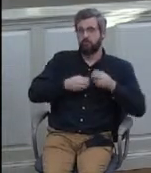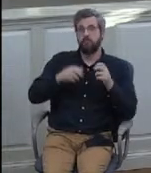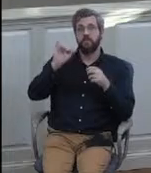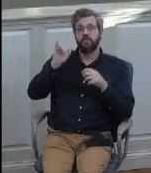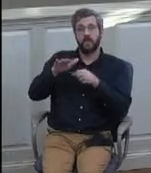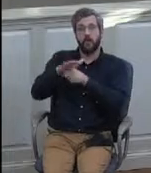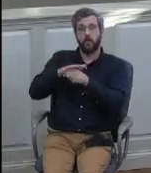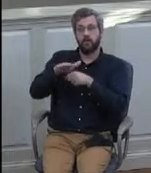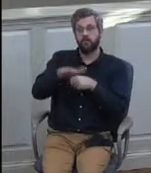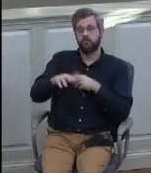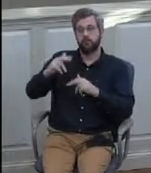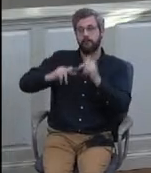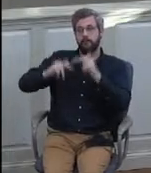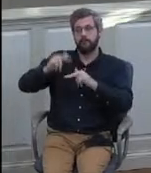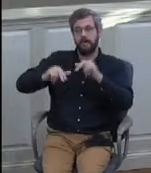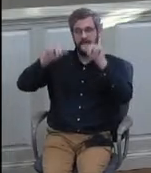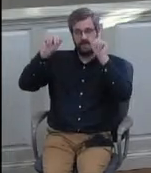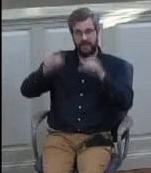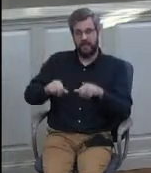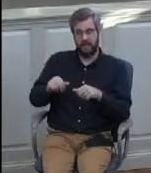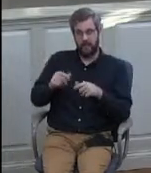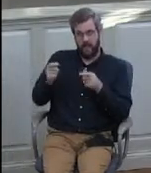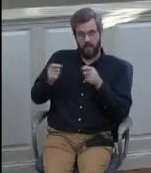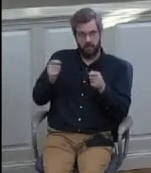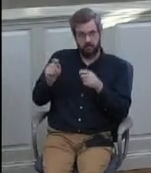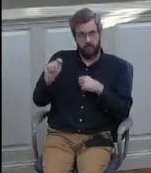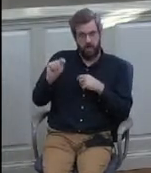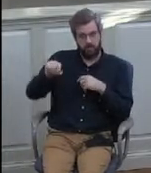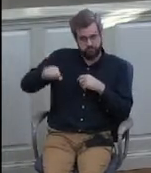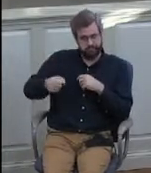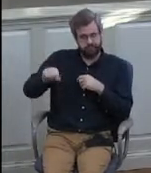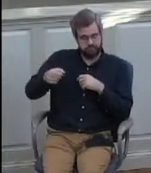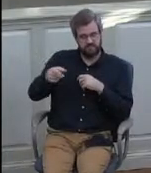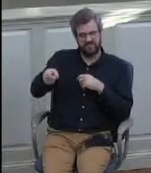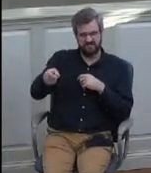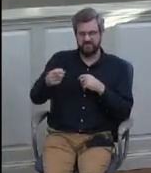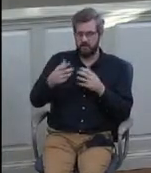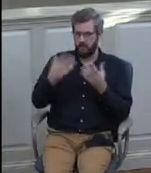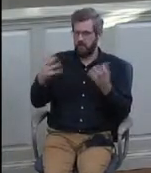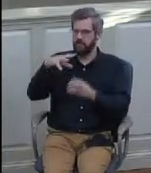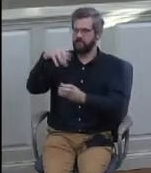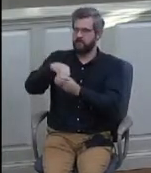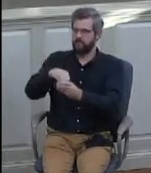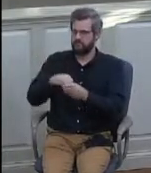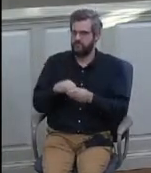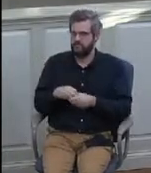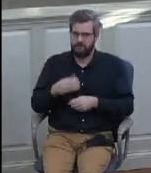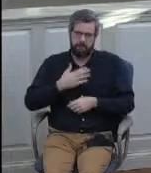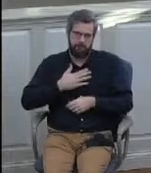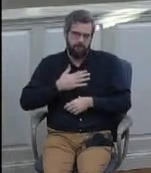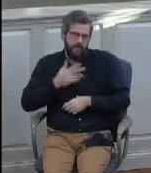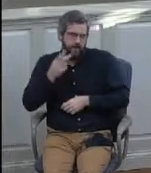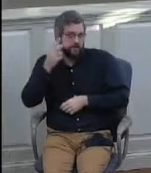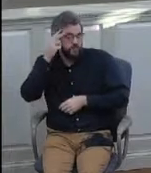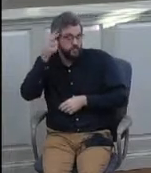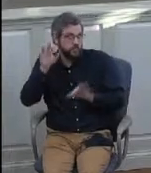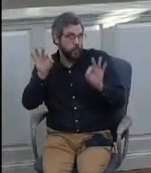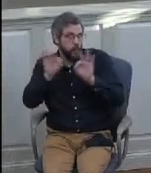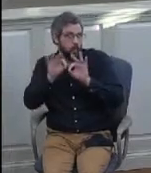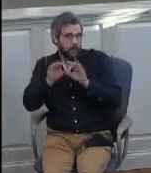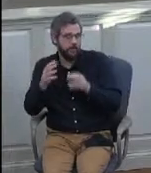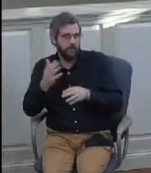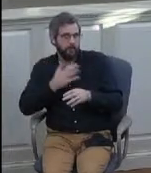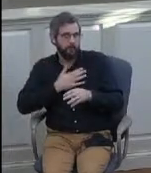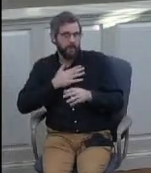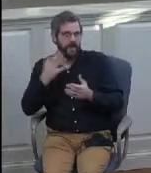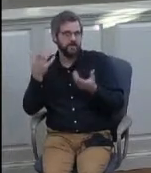handle the sewer side of it. There's a lot of things that go with it. So, all right, that was Brent's 2 cents. That was my moment to